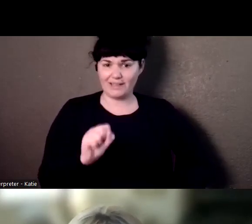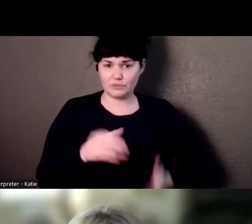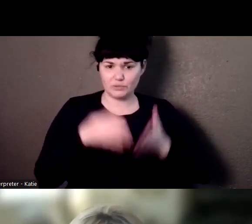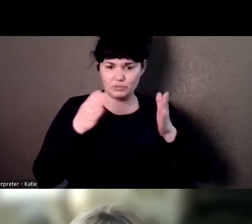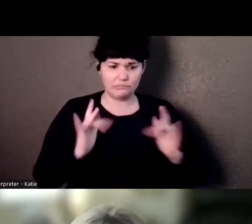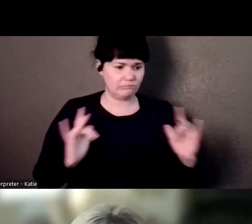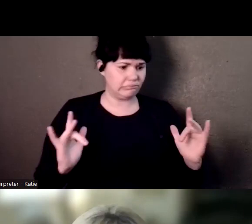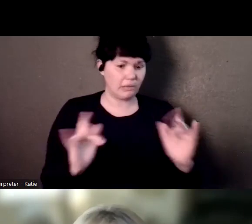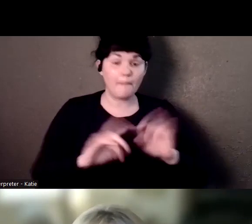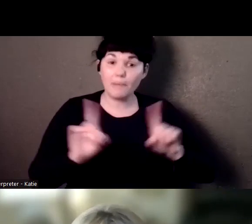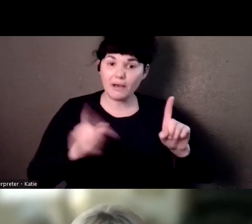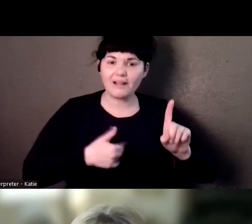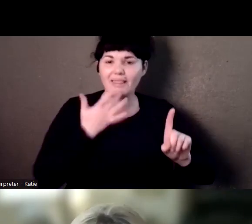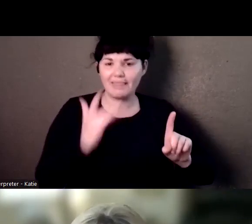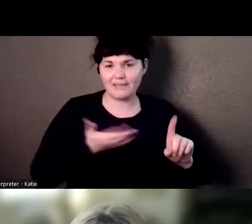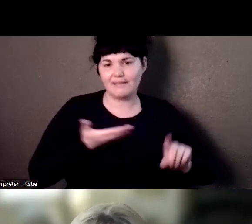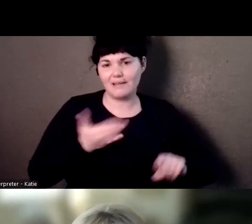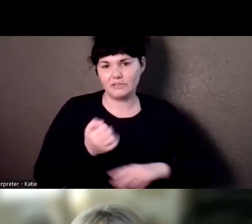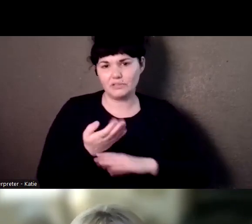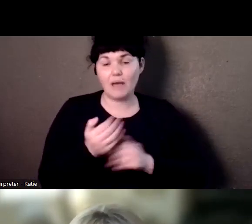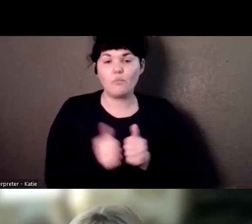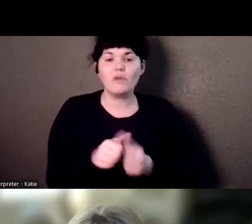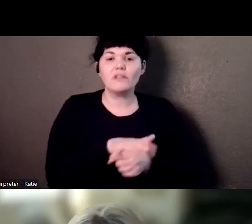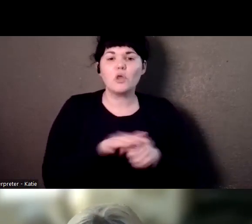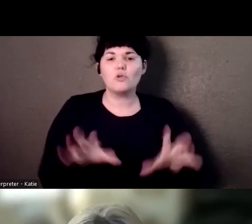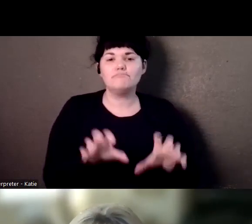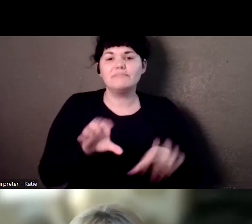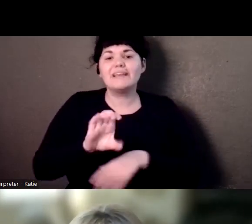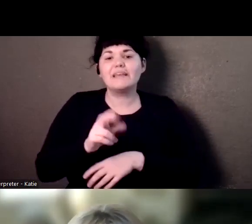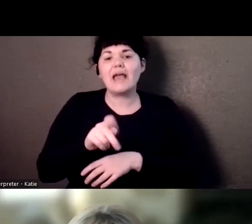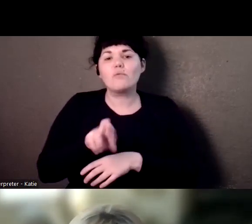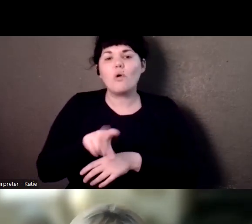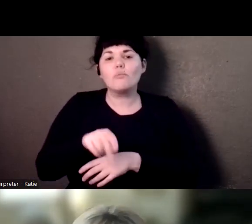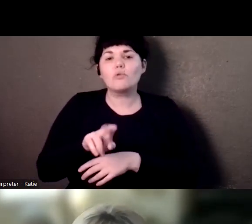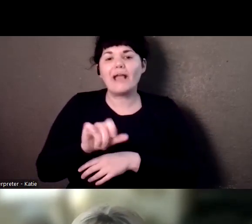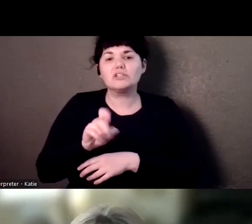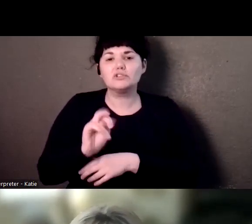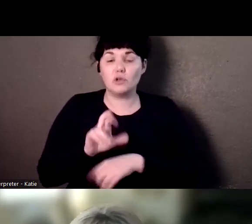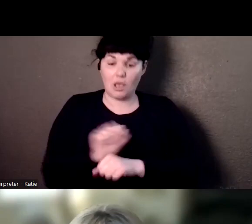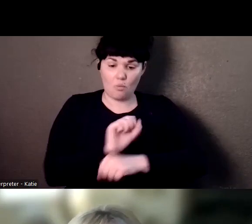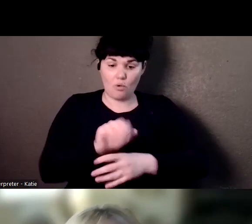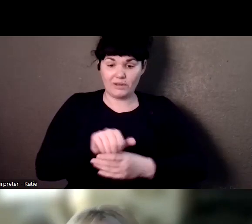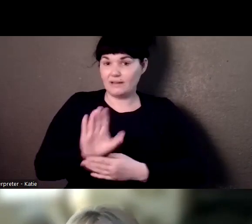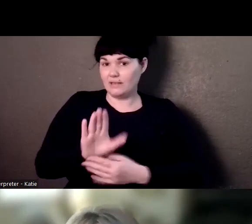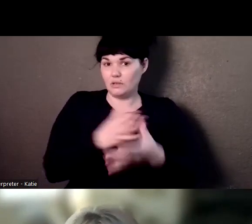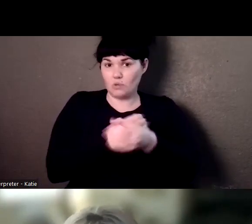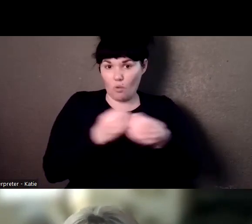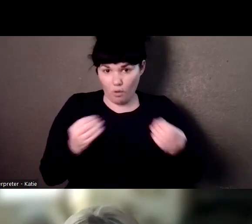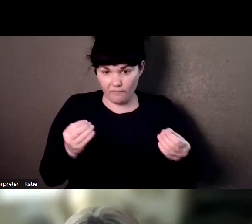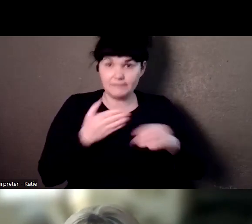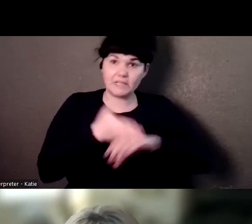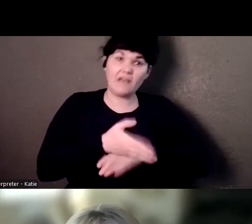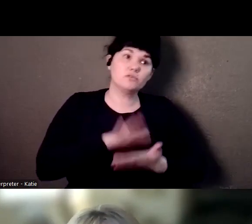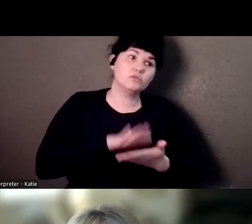a job with the local chiropractor, and I worked in his office after school and on Saturdays. Did a little bit